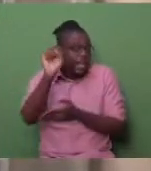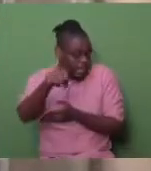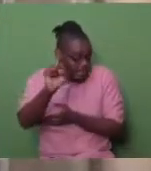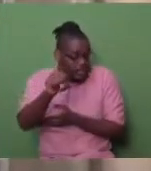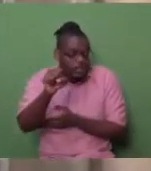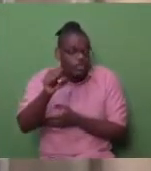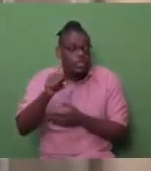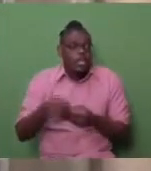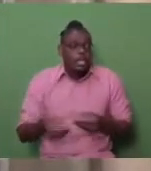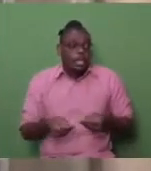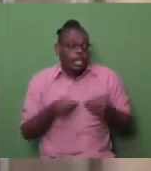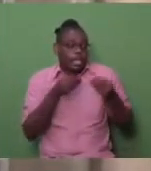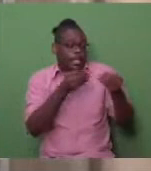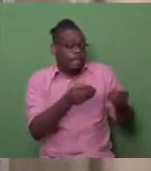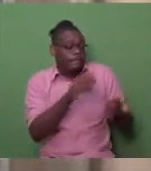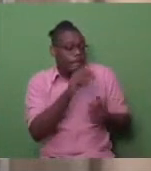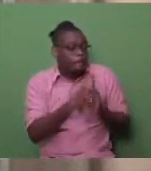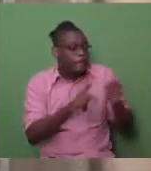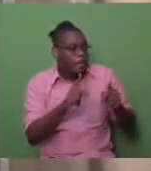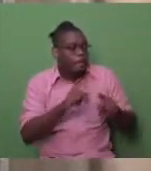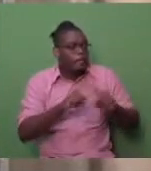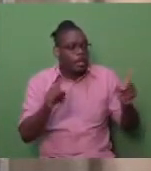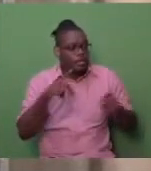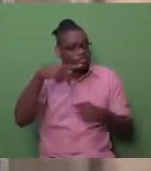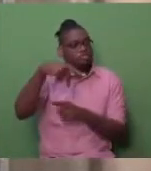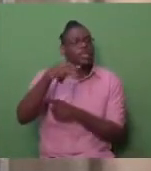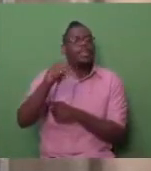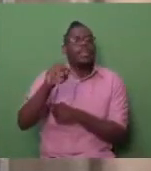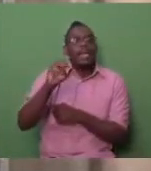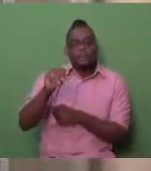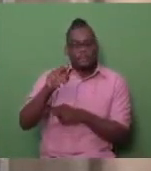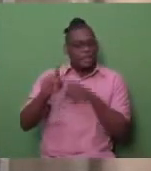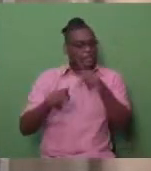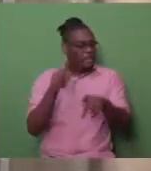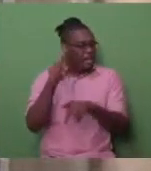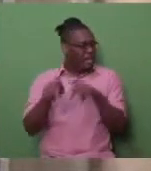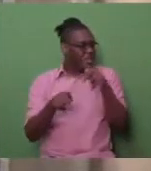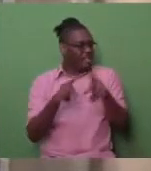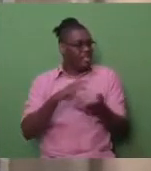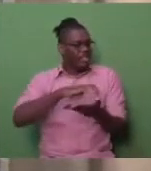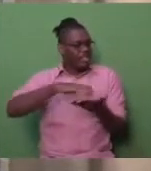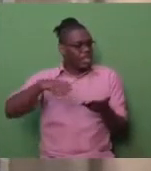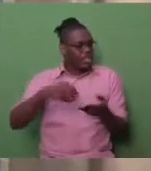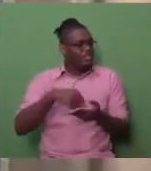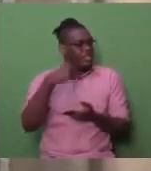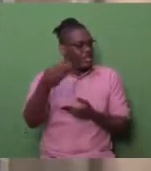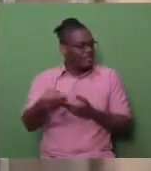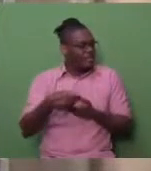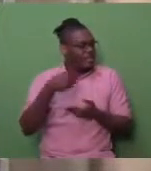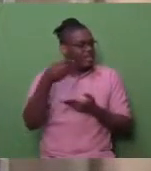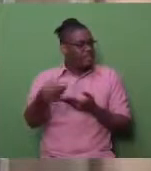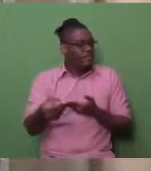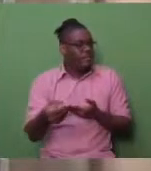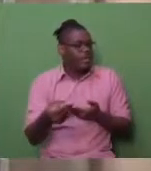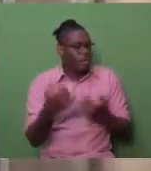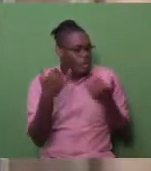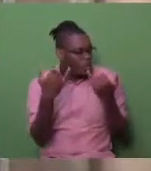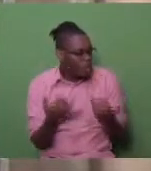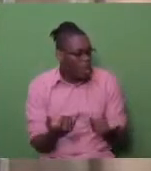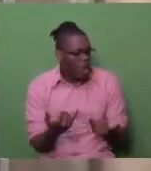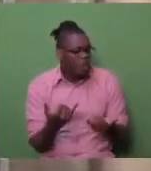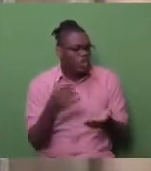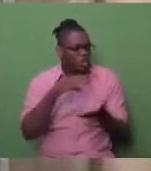the introduction of these cards? And why on earth is the Ministry of Public Utilities heading a fuel cash